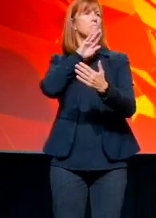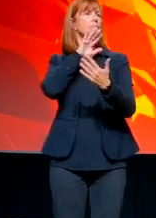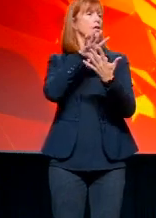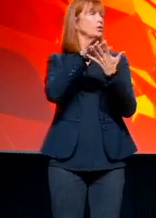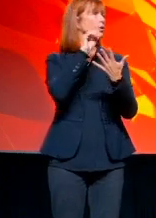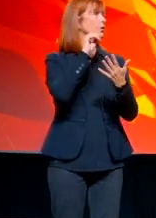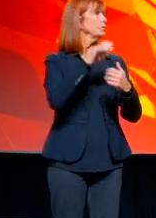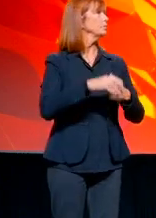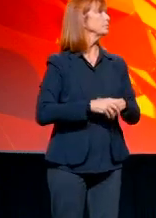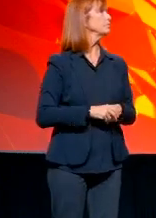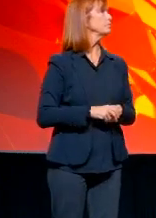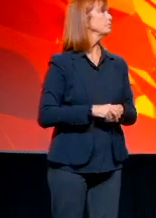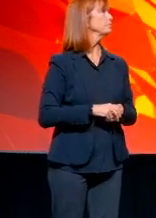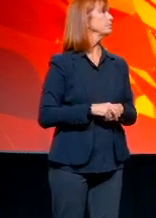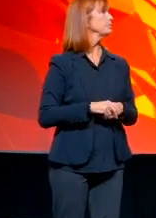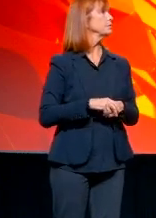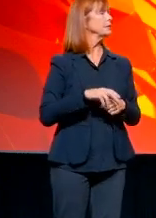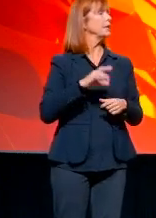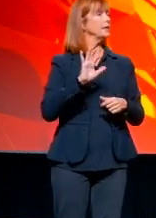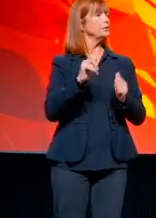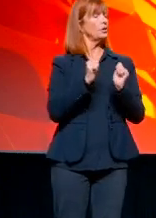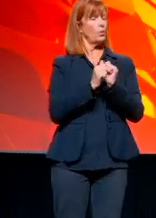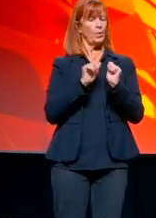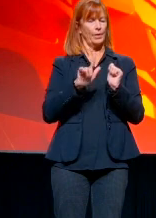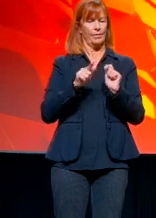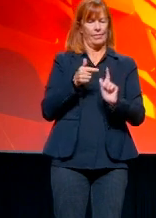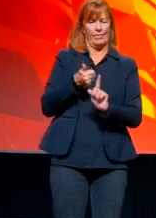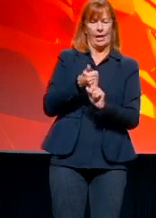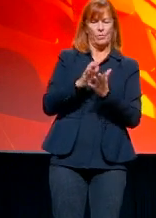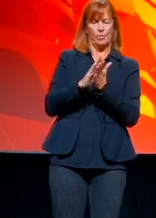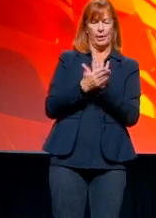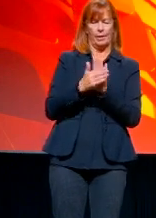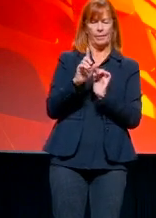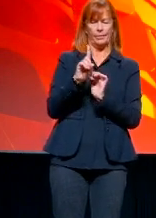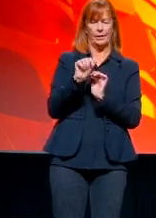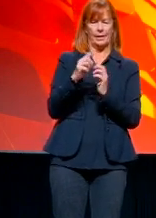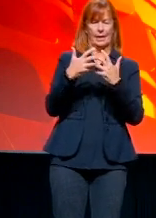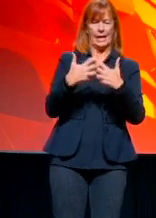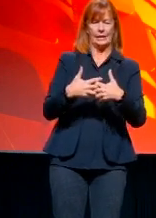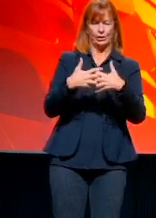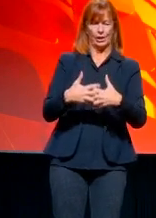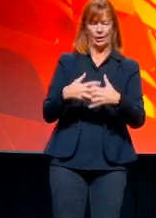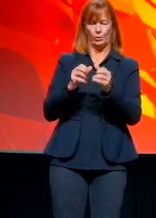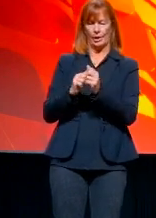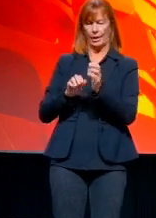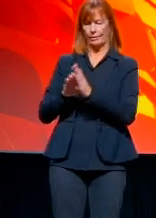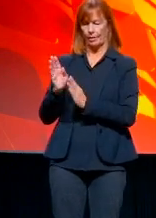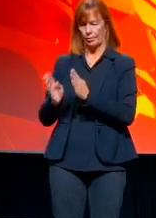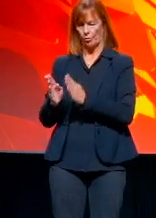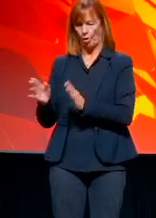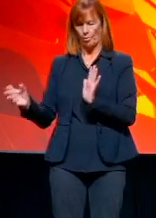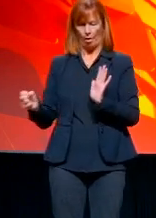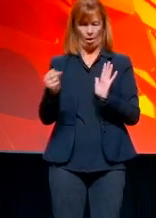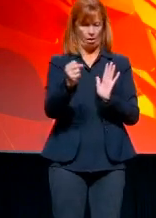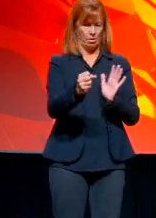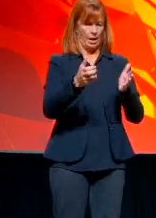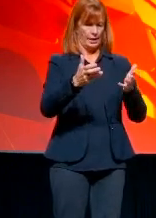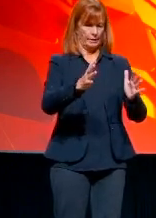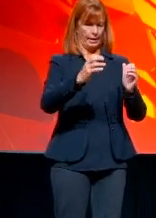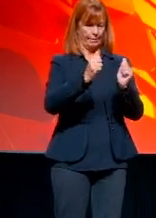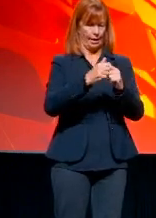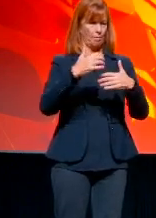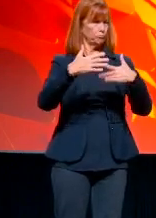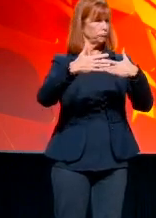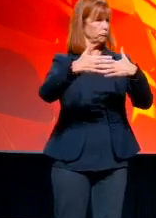new mechanism to build a data engine so that we can deploy robots and then let them produce like a massive amount of training